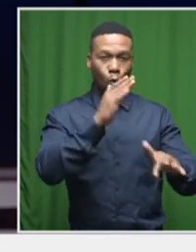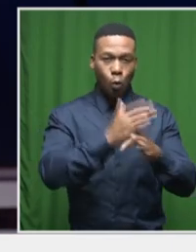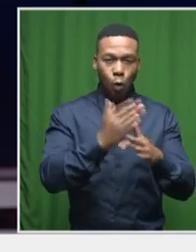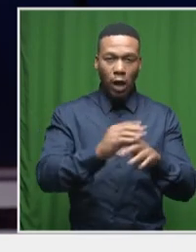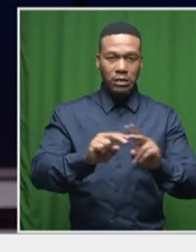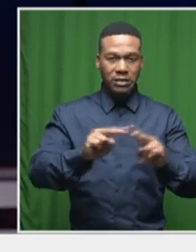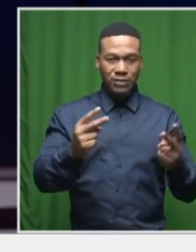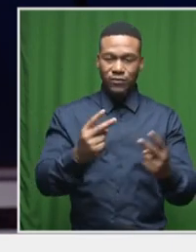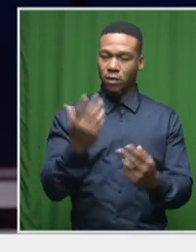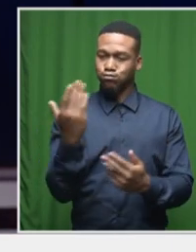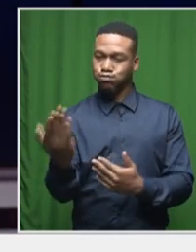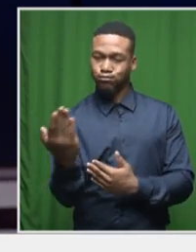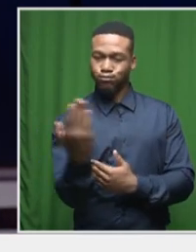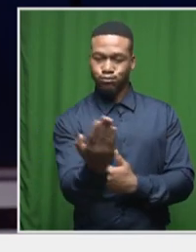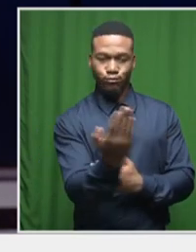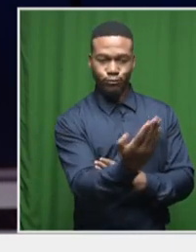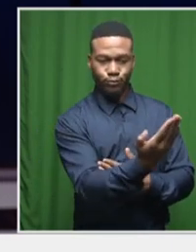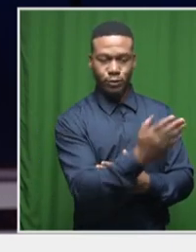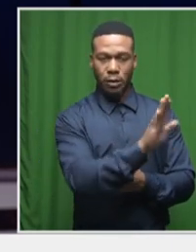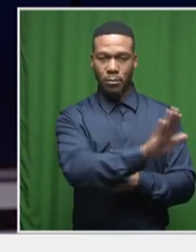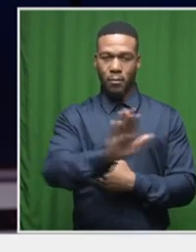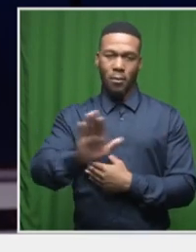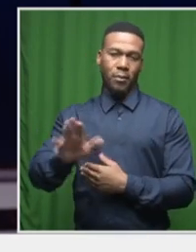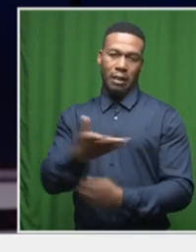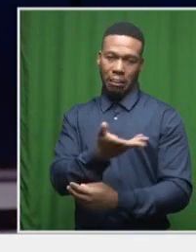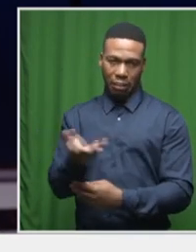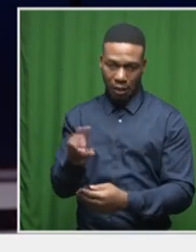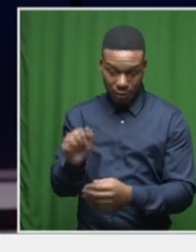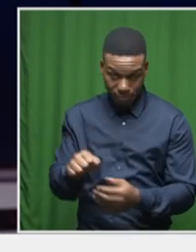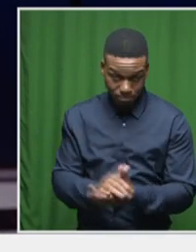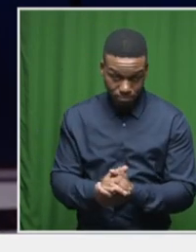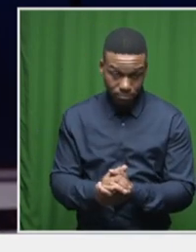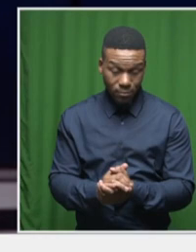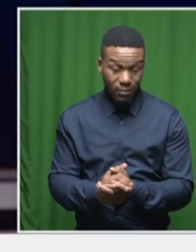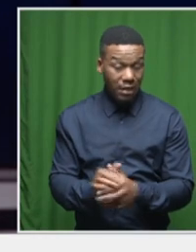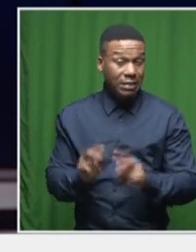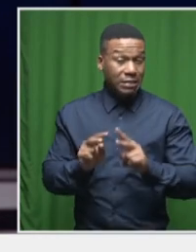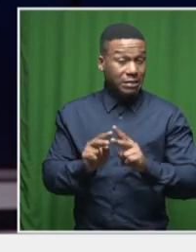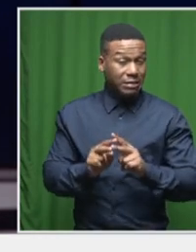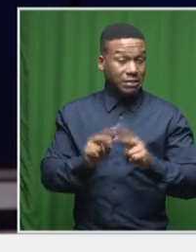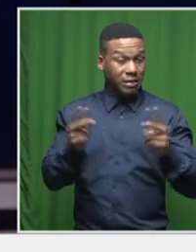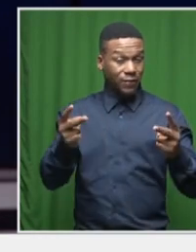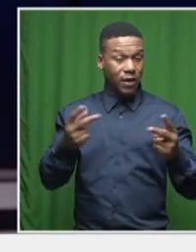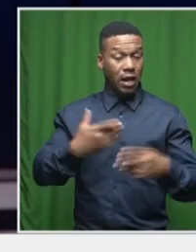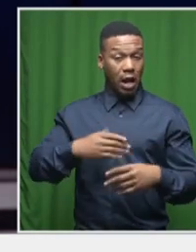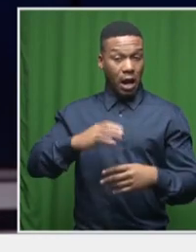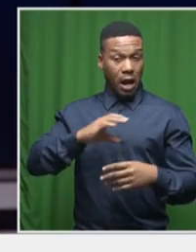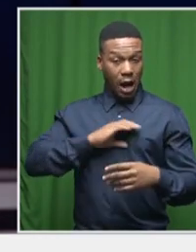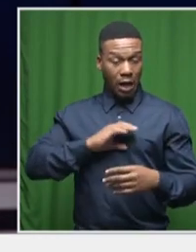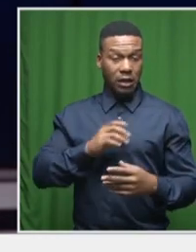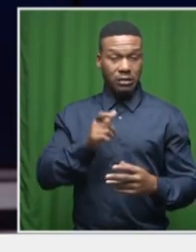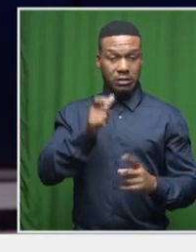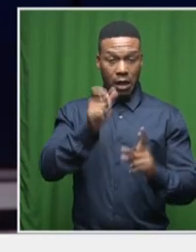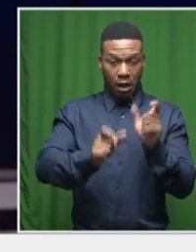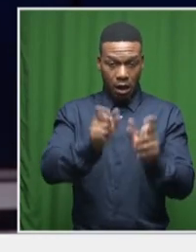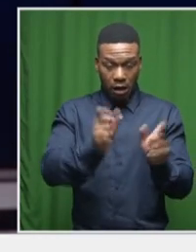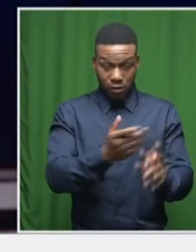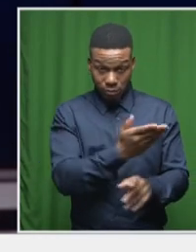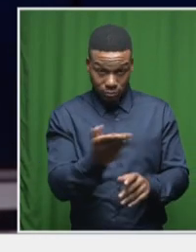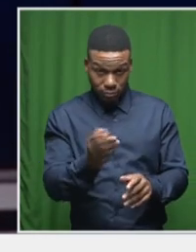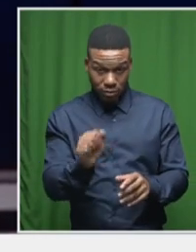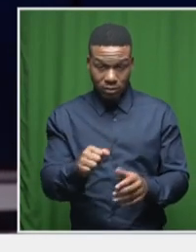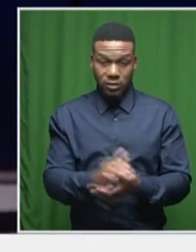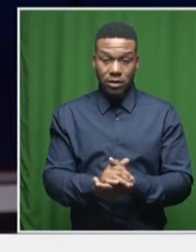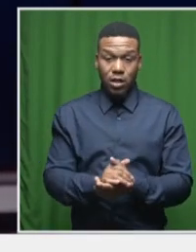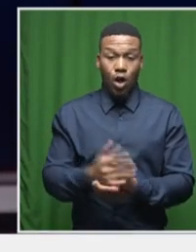have on showing. Mm. So it's different characters, it's different,